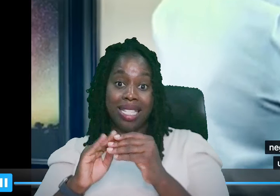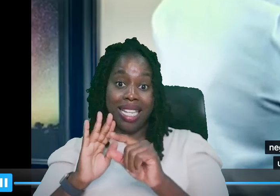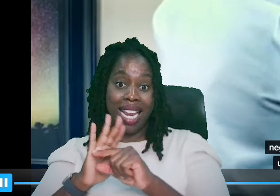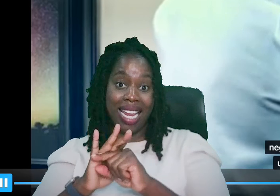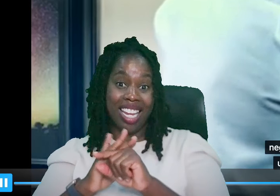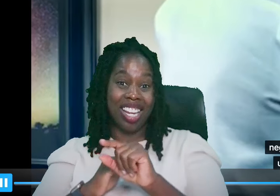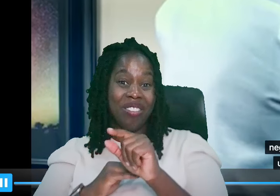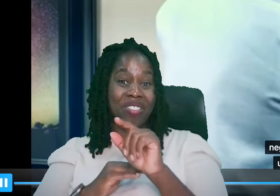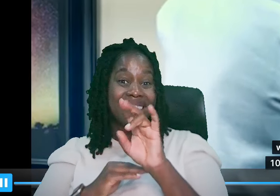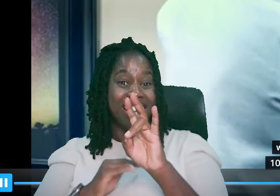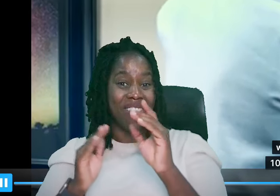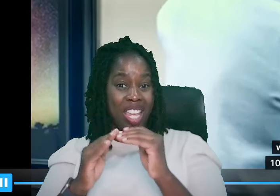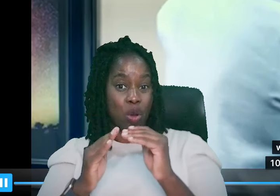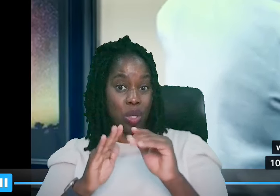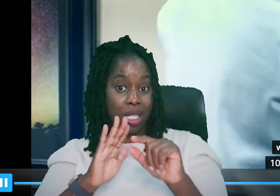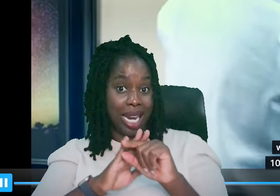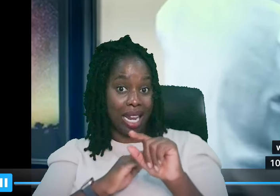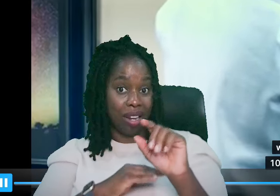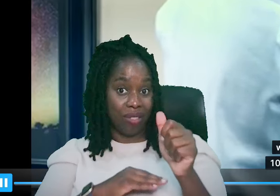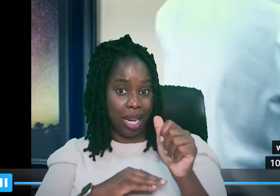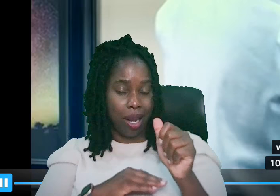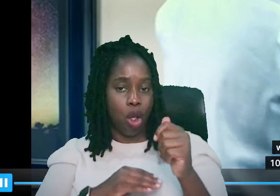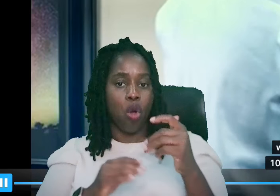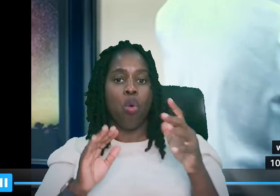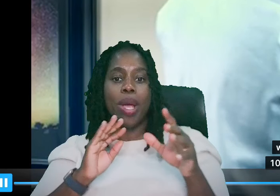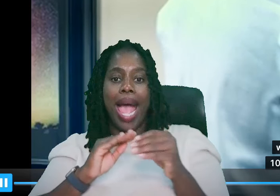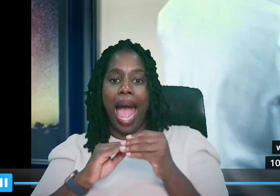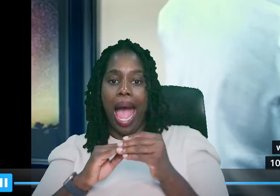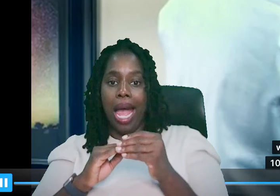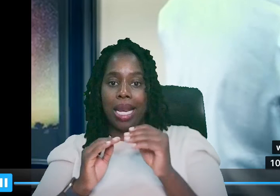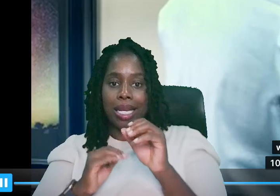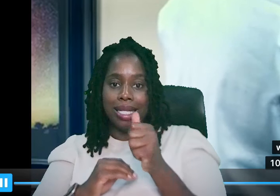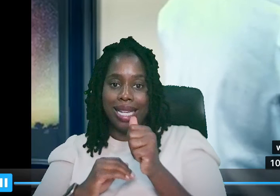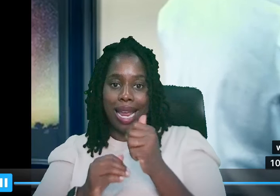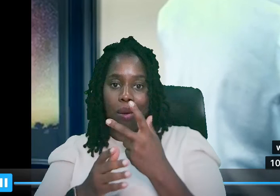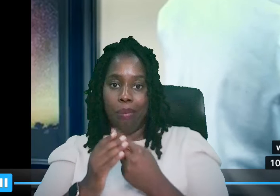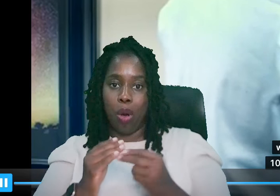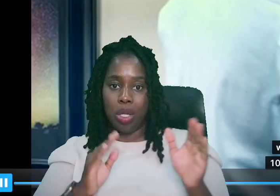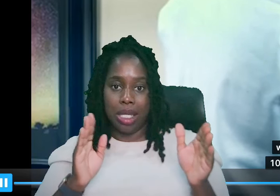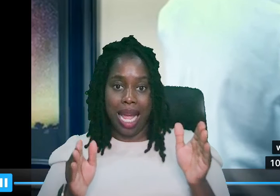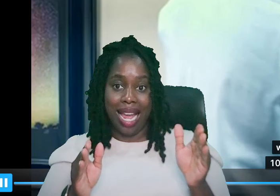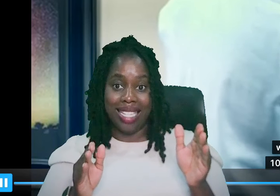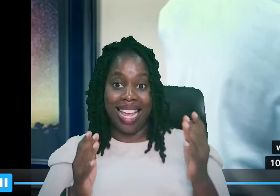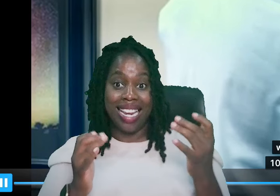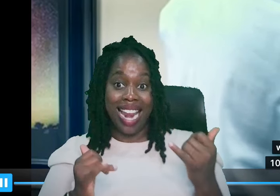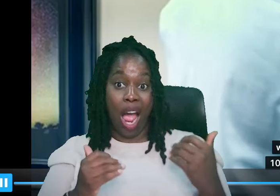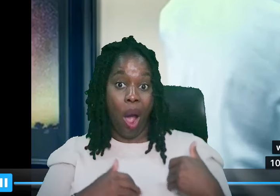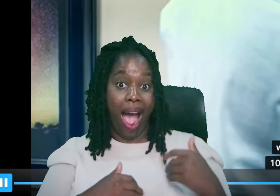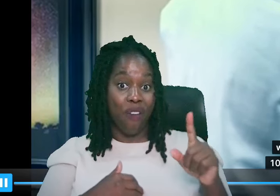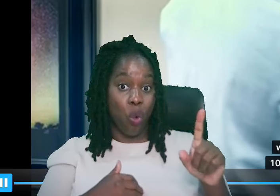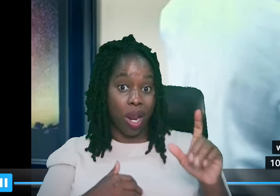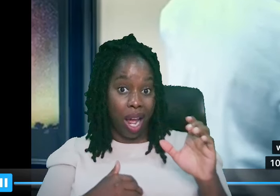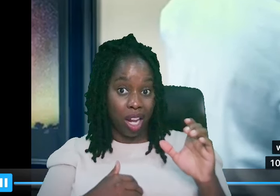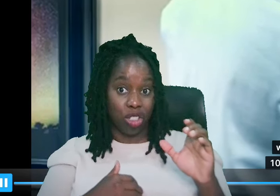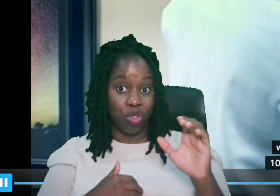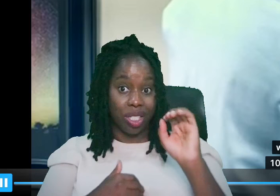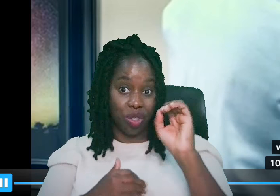Now, do more algebra. We add 10 to both sides. So we now have 100 degrees equals